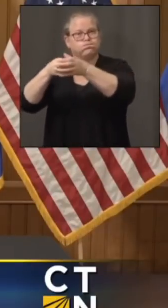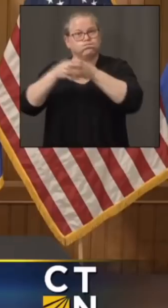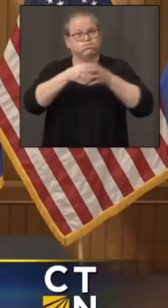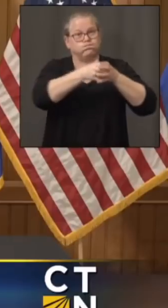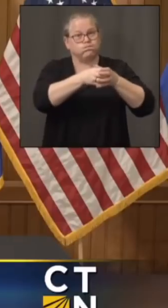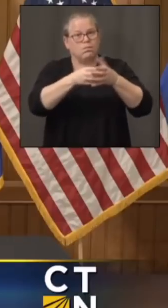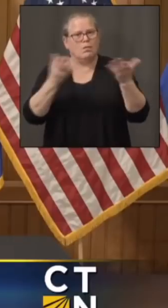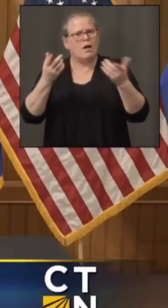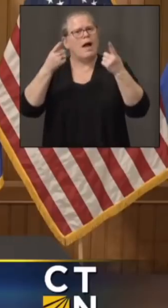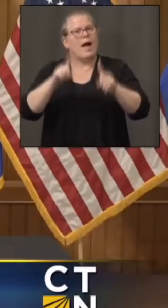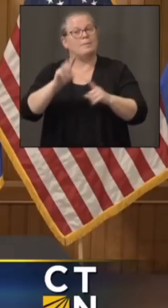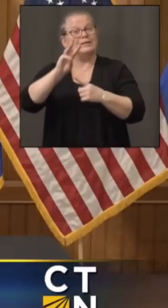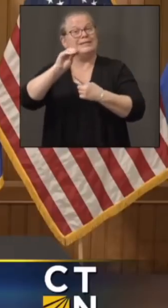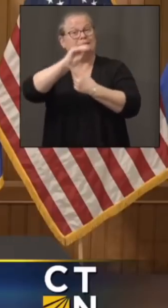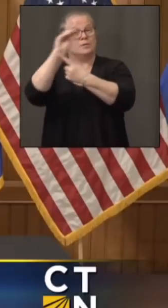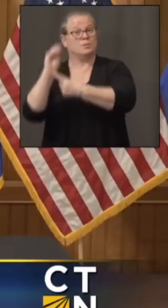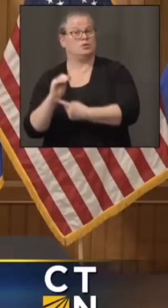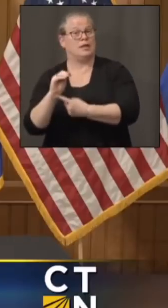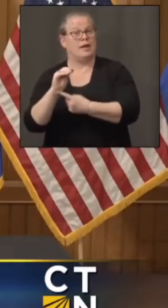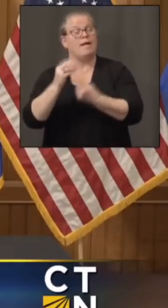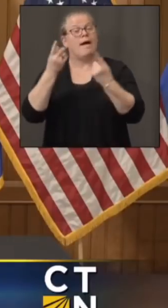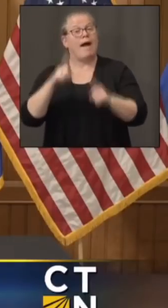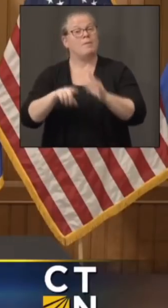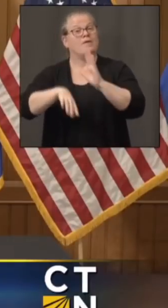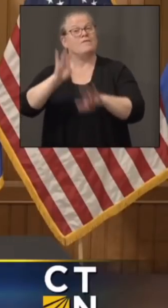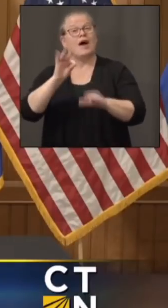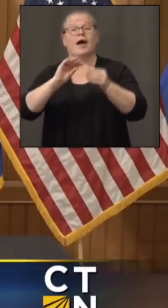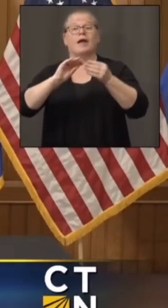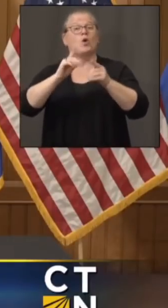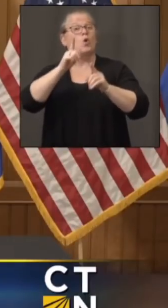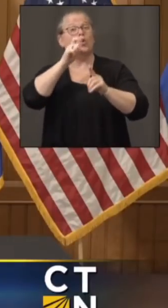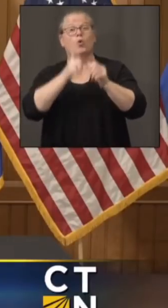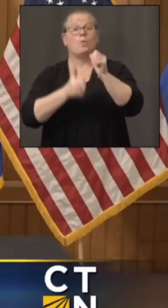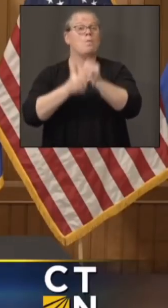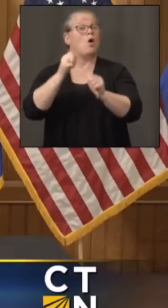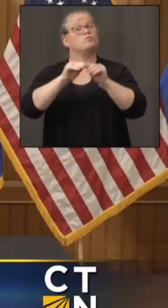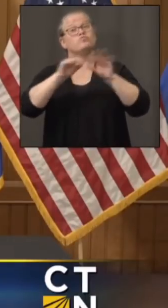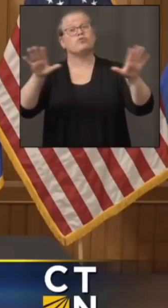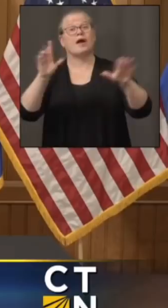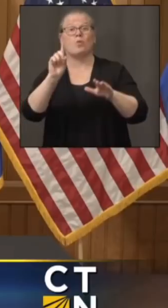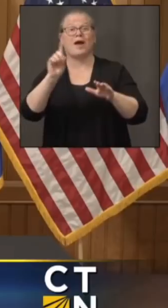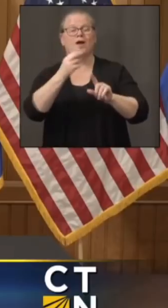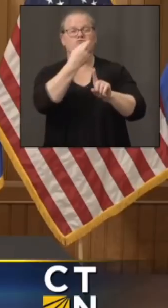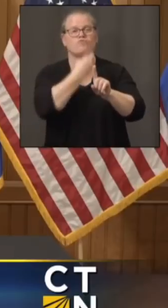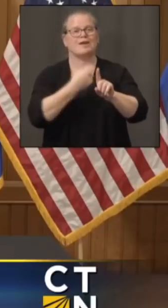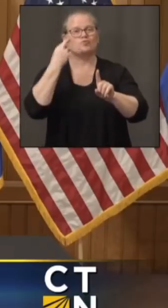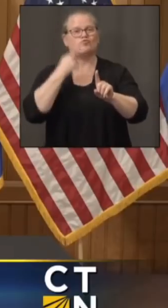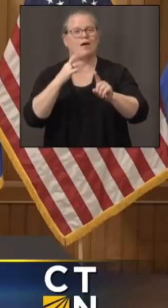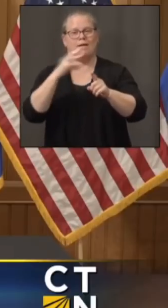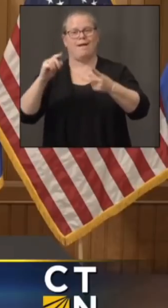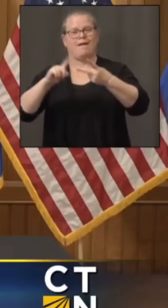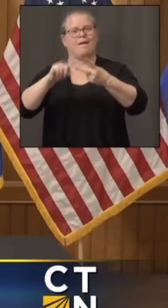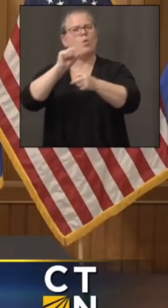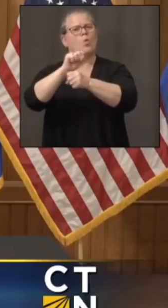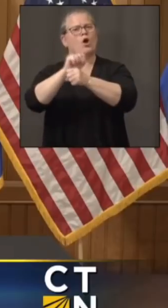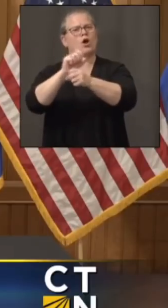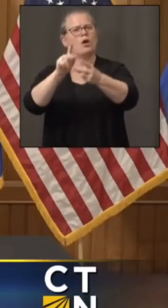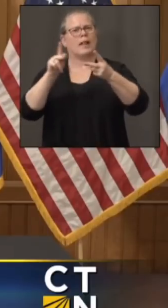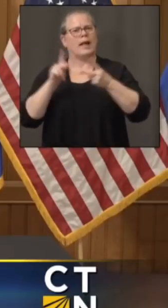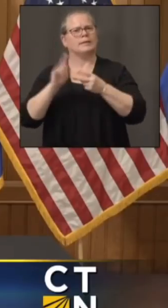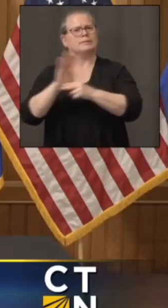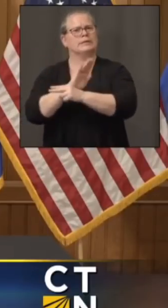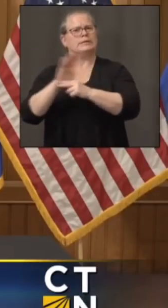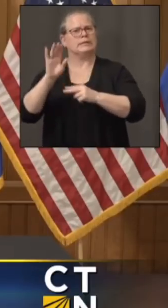for a lot of that. Workspace is also the top two transmission risks. And we're looking for a little clarification of restaurants. Is